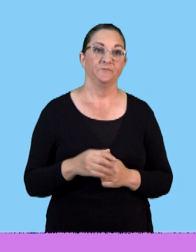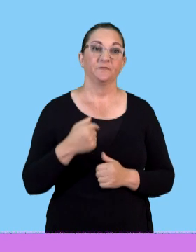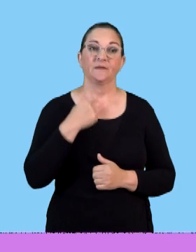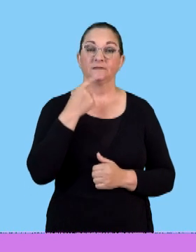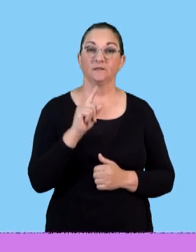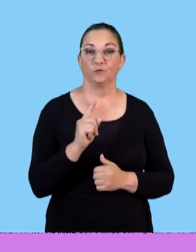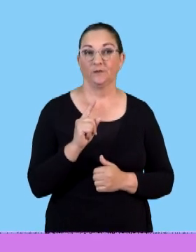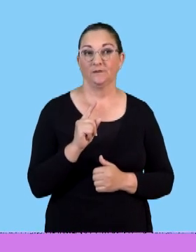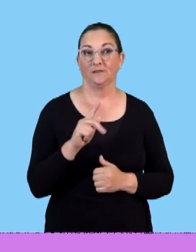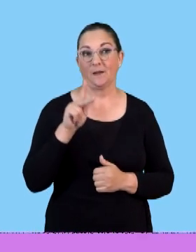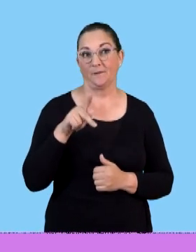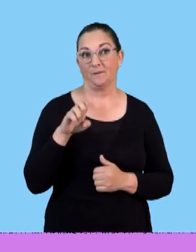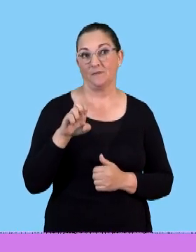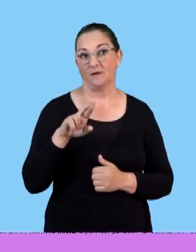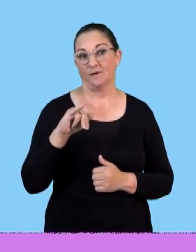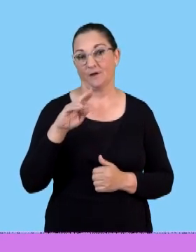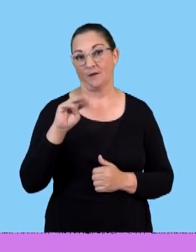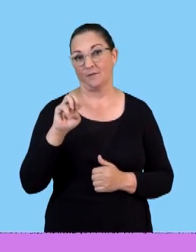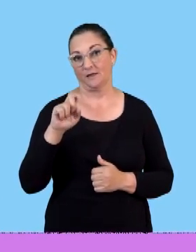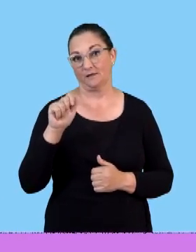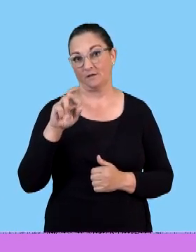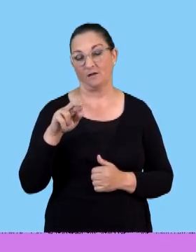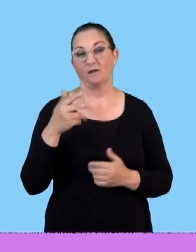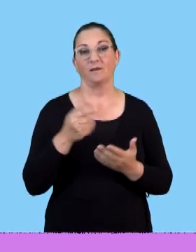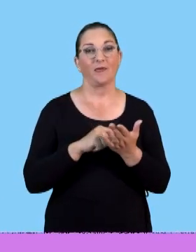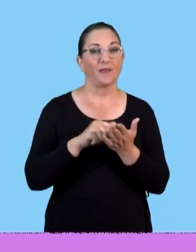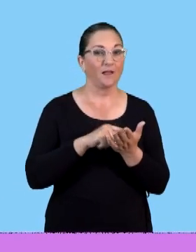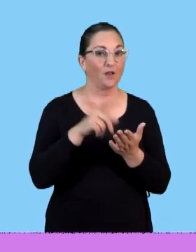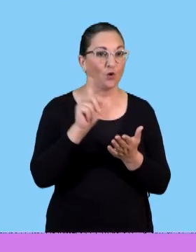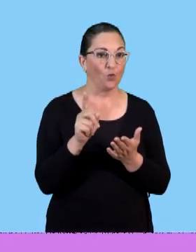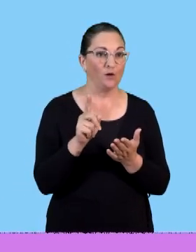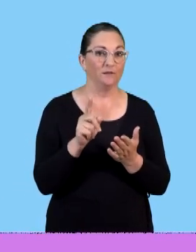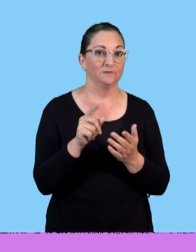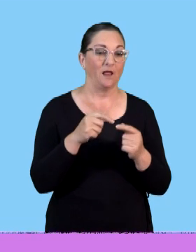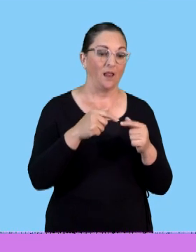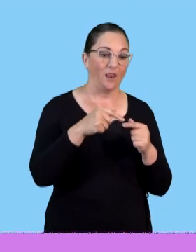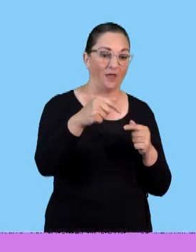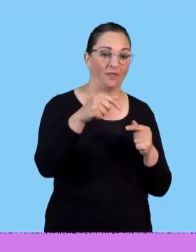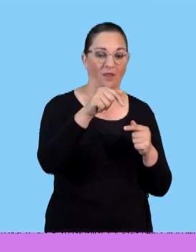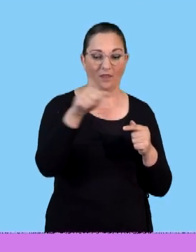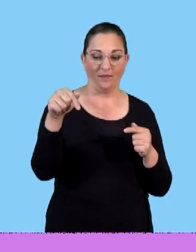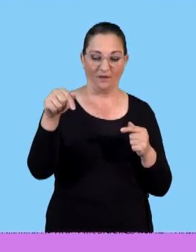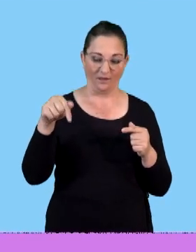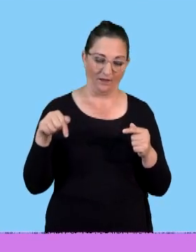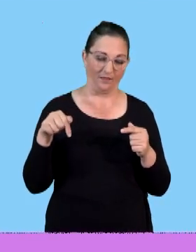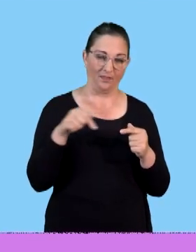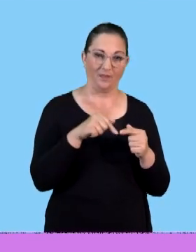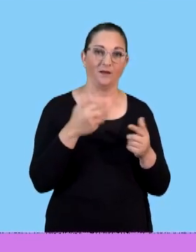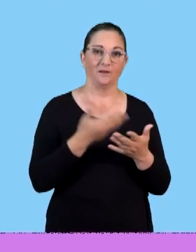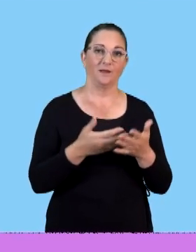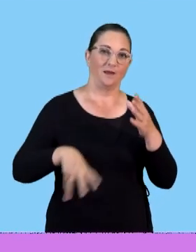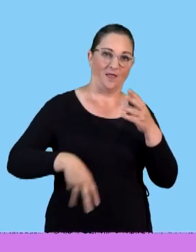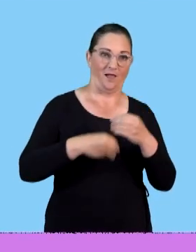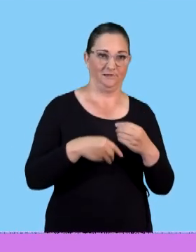object. We also indicated that perimeter is calculated by adding the lengths of each side of